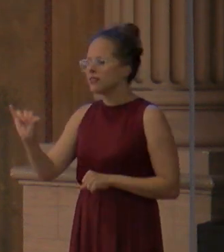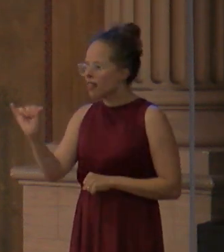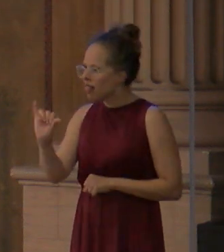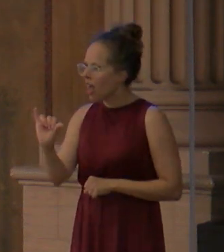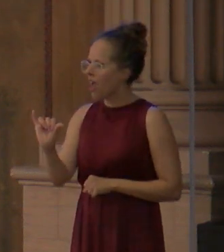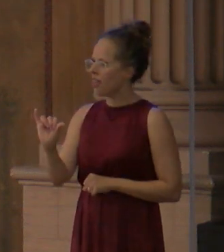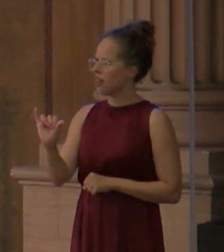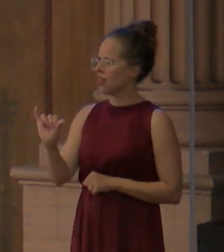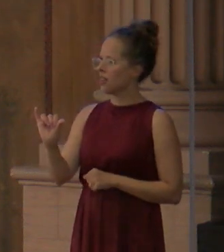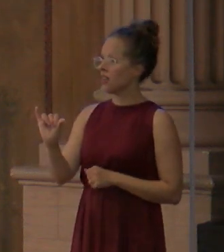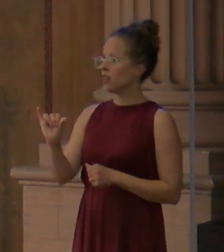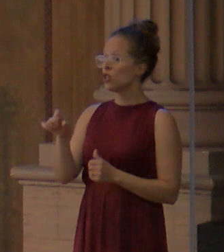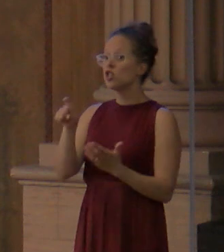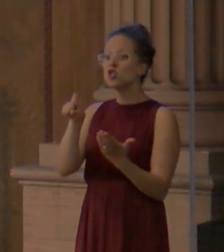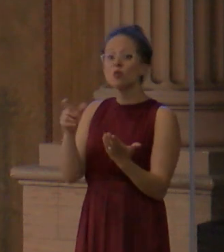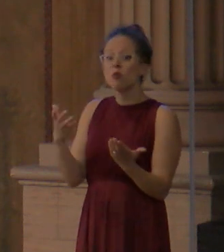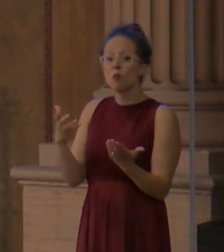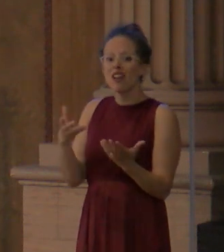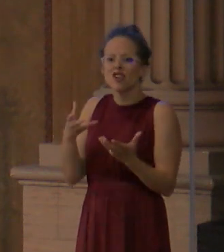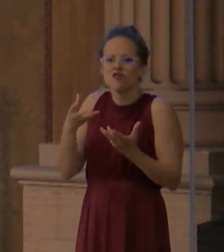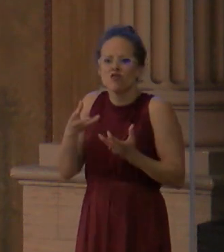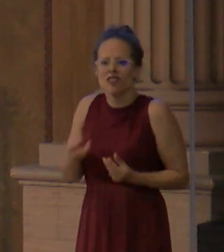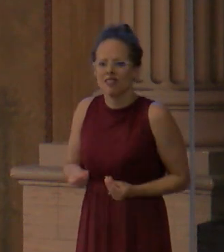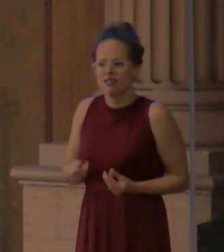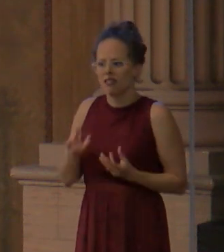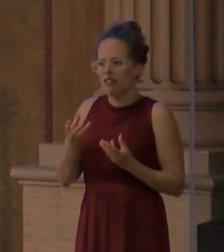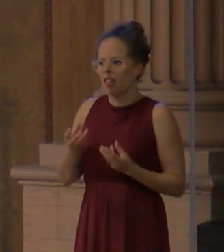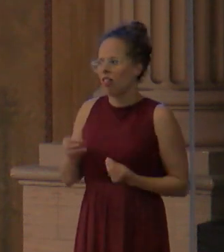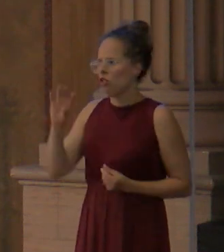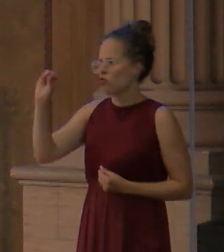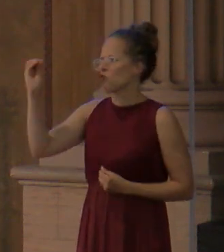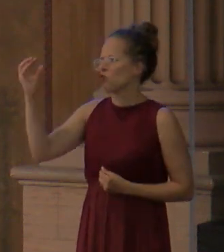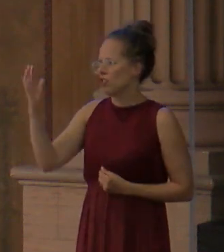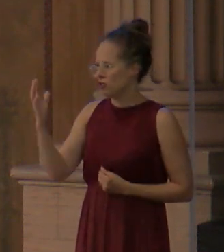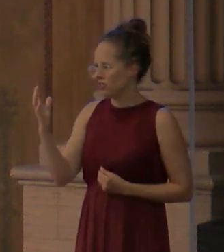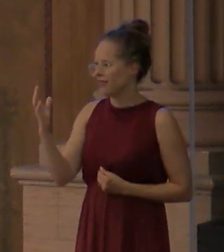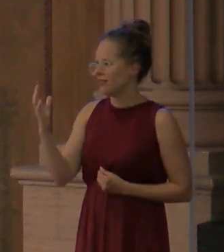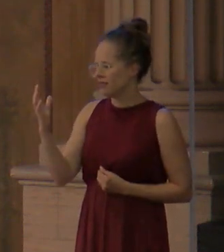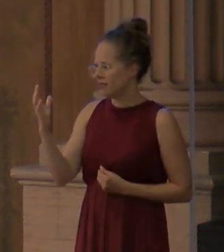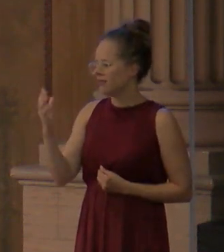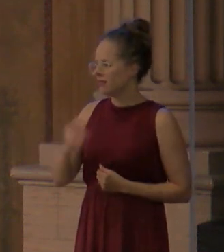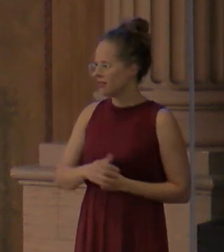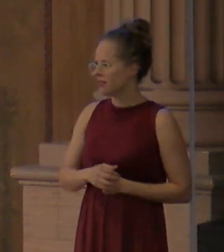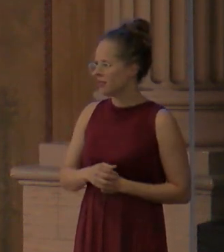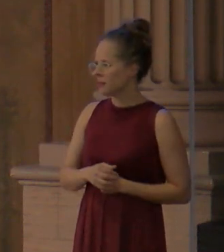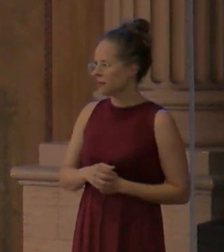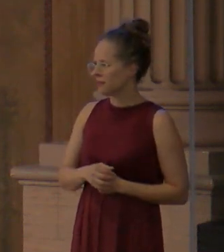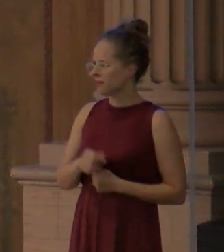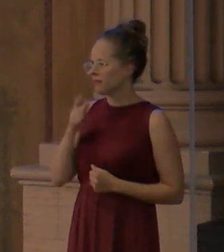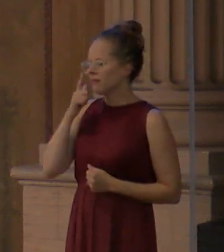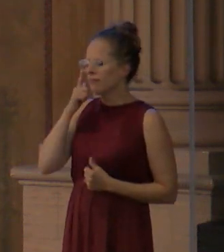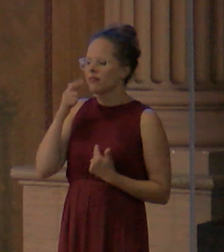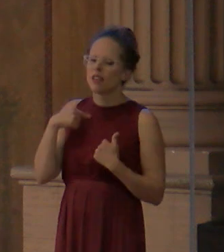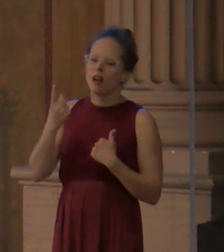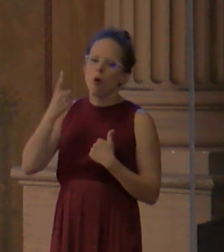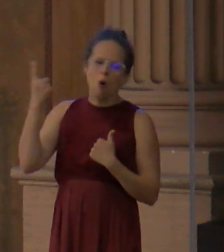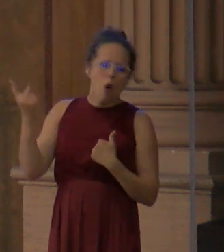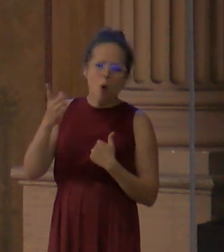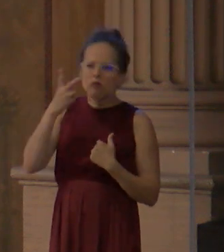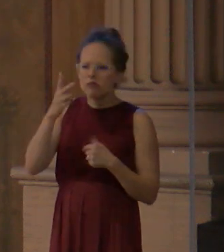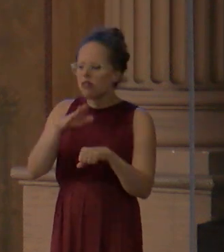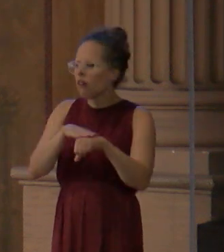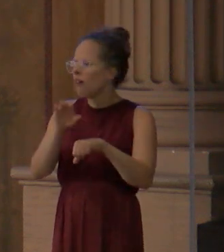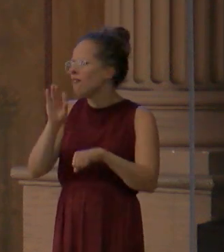follows Christ should be gentleness and graciousness. In fact, I'll regularly see someone on Twitter or